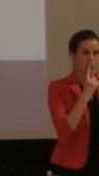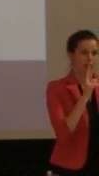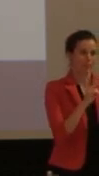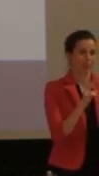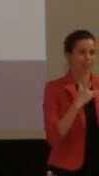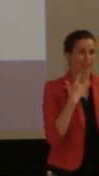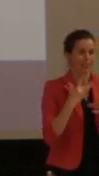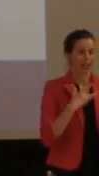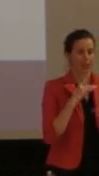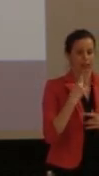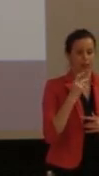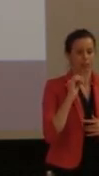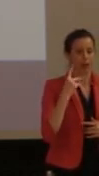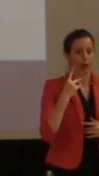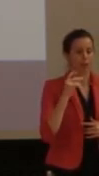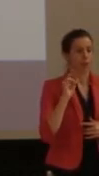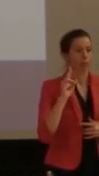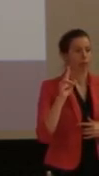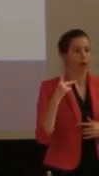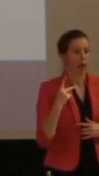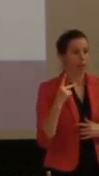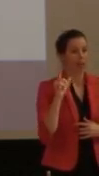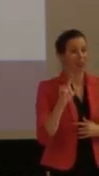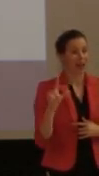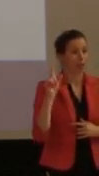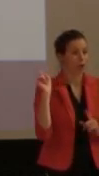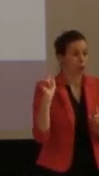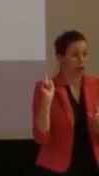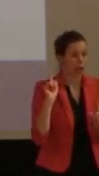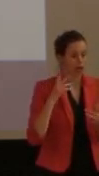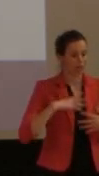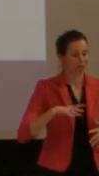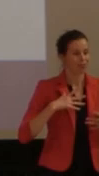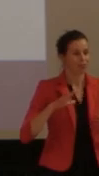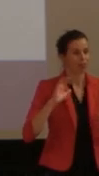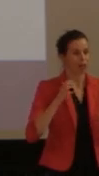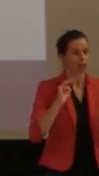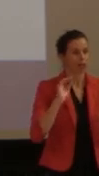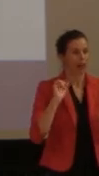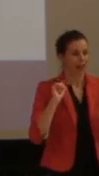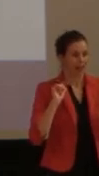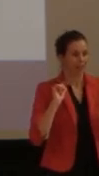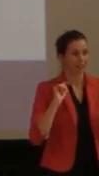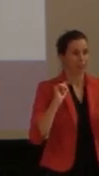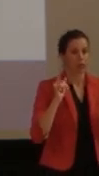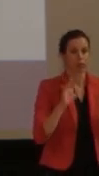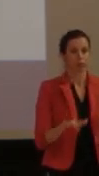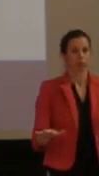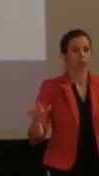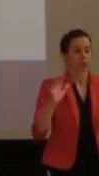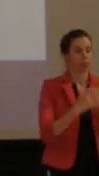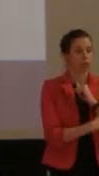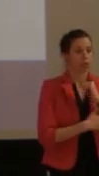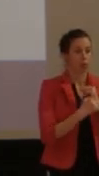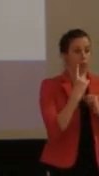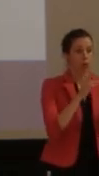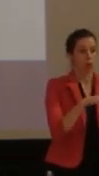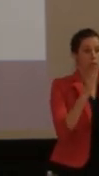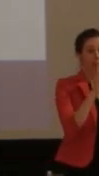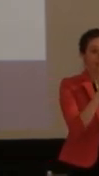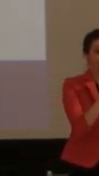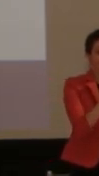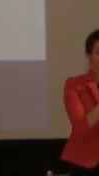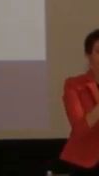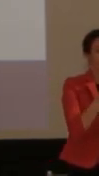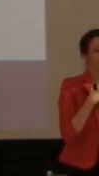It's pop-up libraries and laundromats across the country. So we've done some across the country. We have one opening up in DC. We have a lot